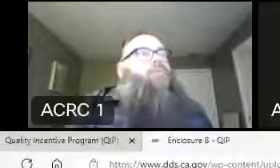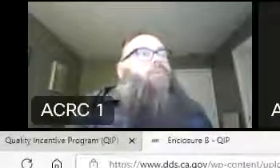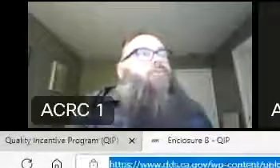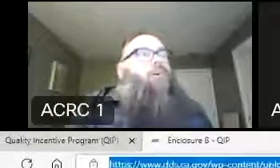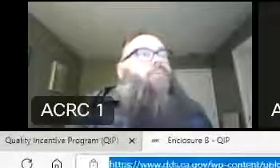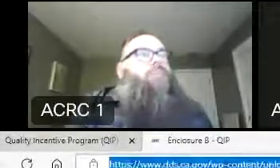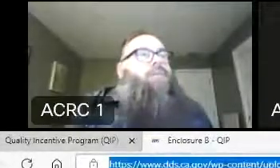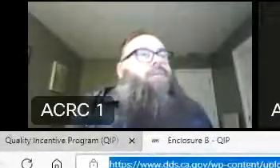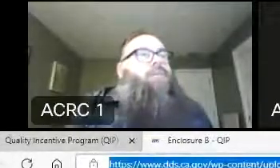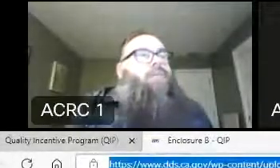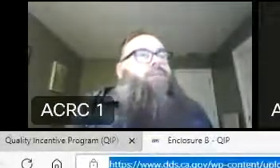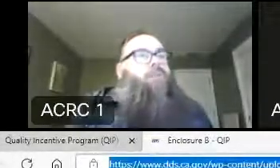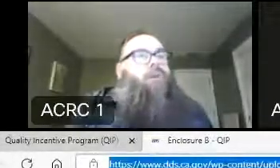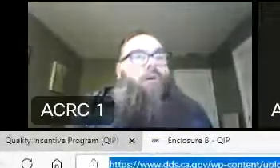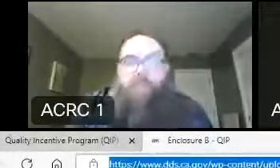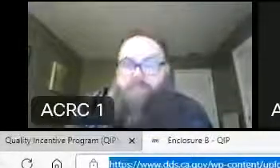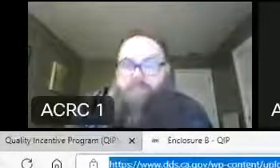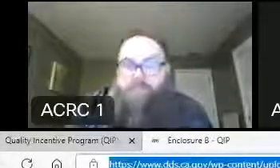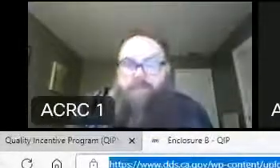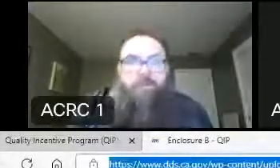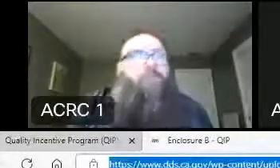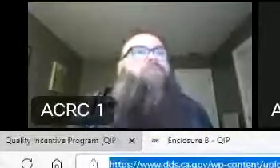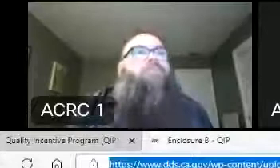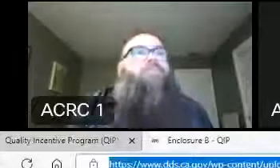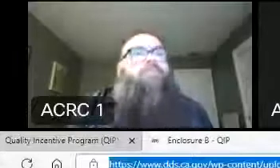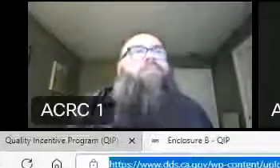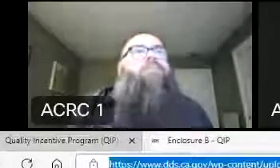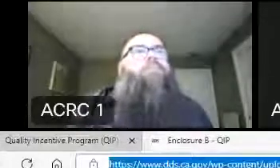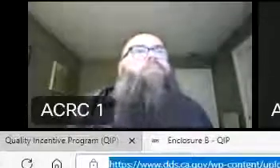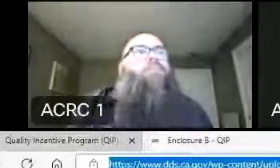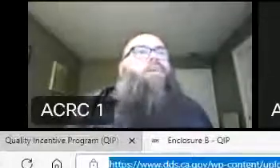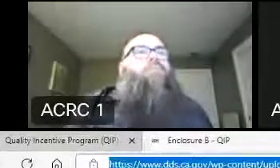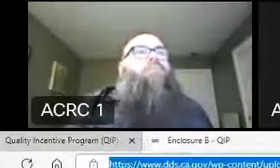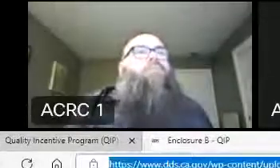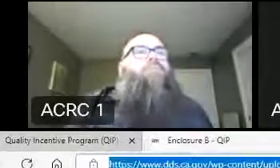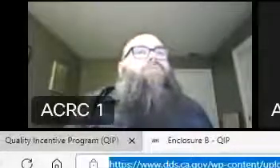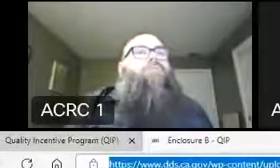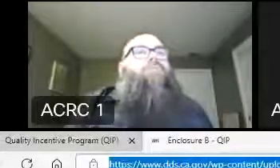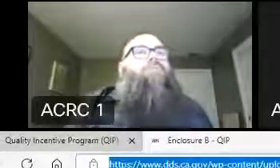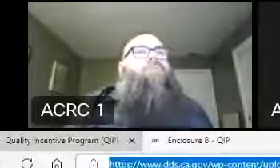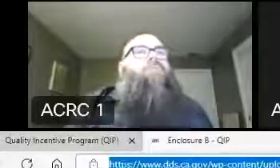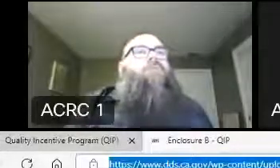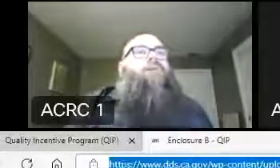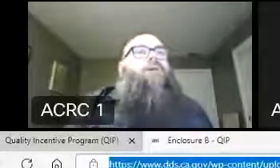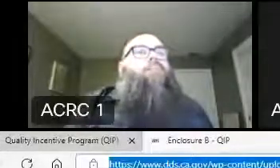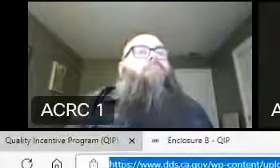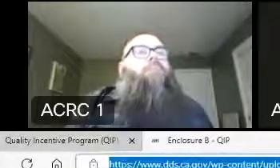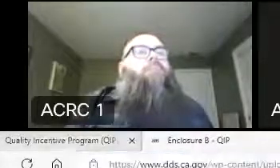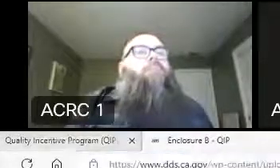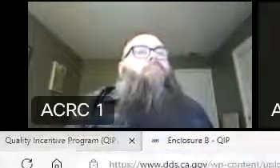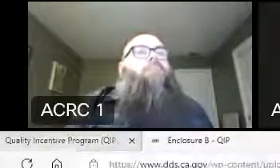find yourself on this list. And if you are on this list and you have not received from Alta California Regional Center